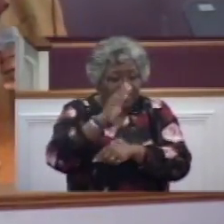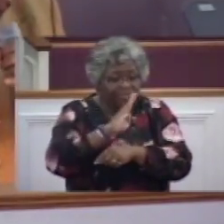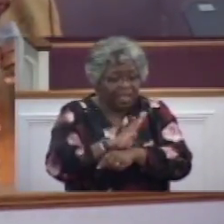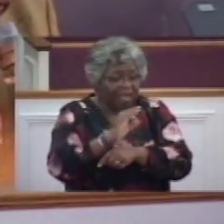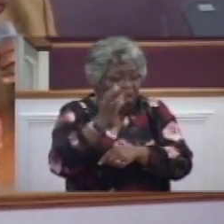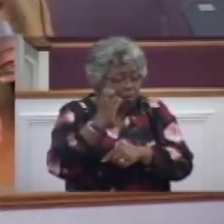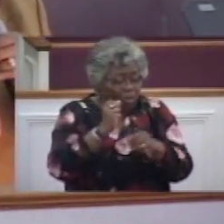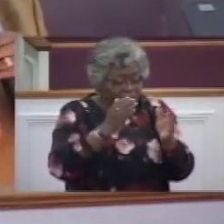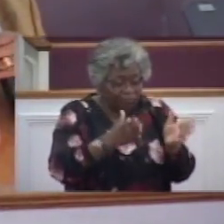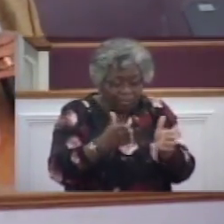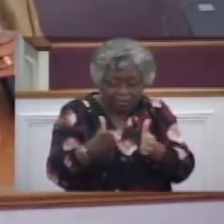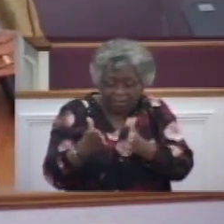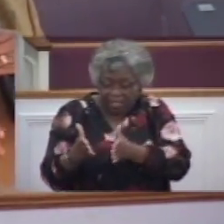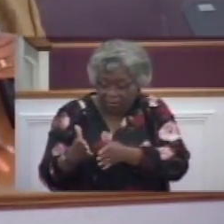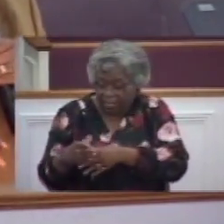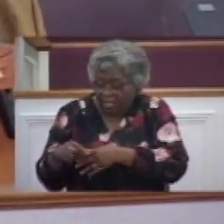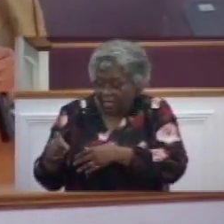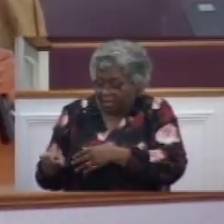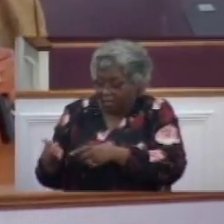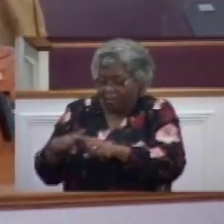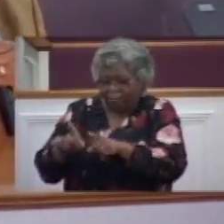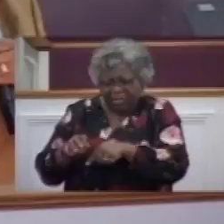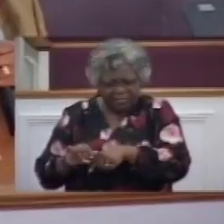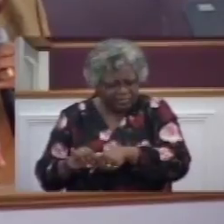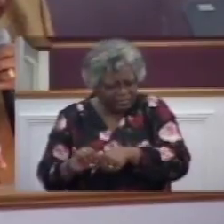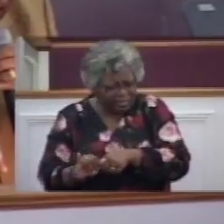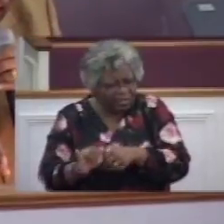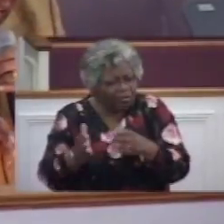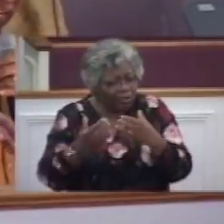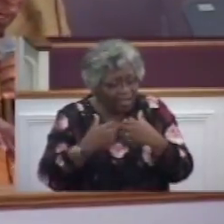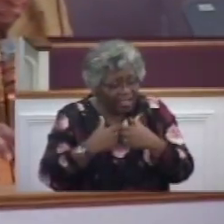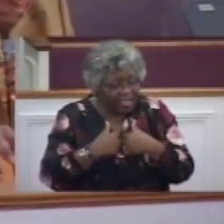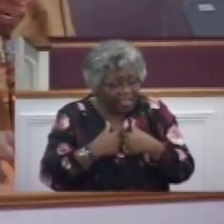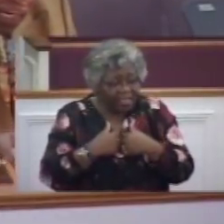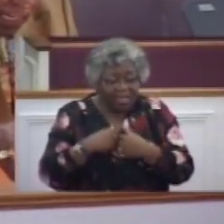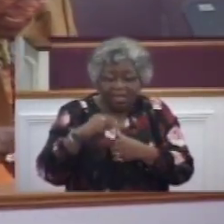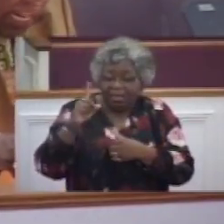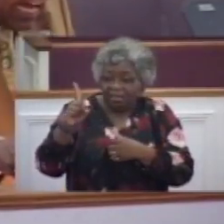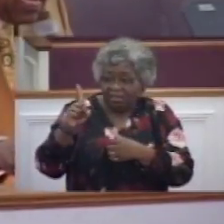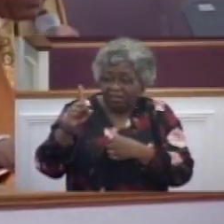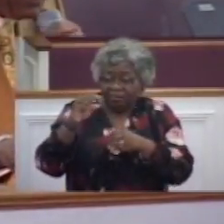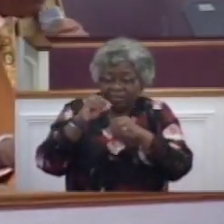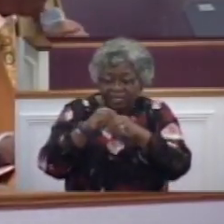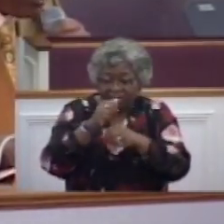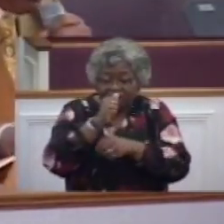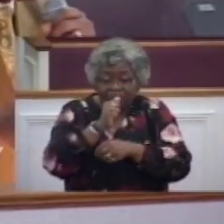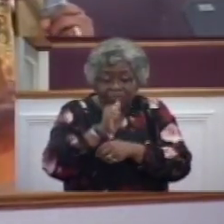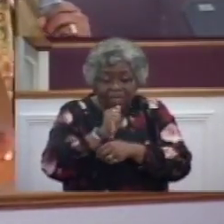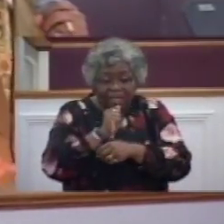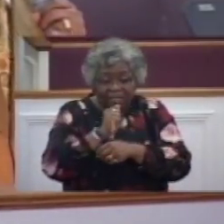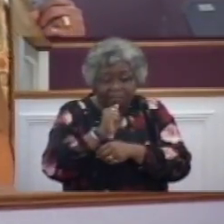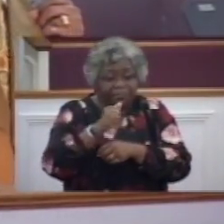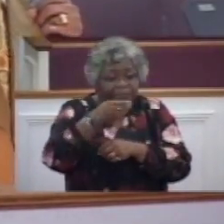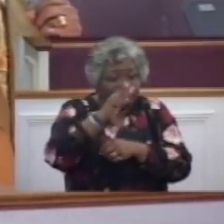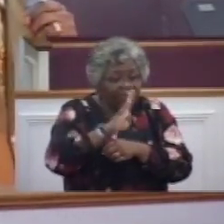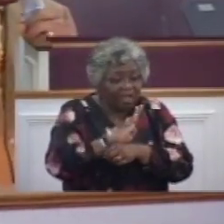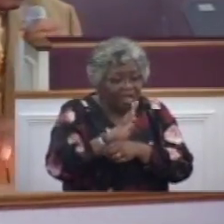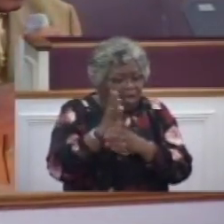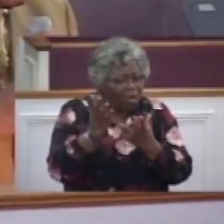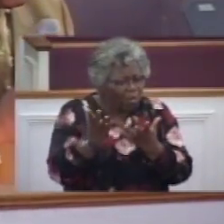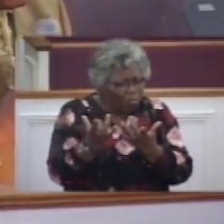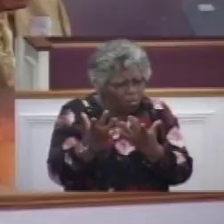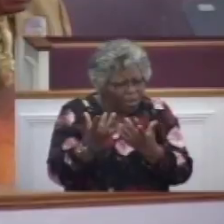was preparing him, but still had him in hiding. God